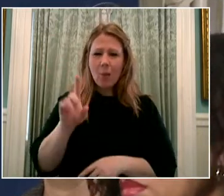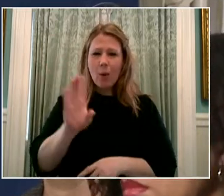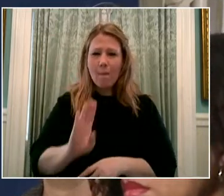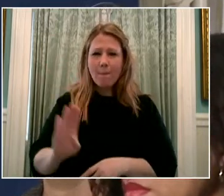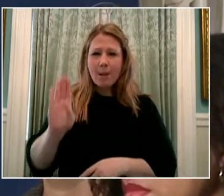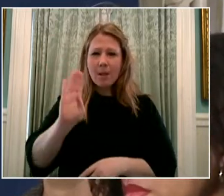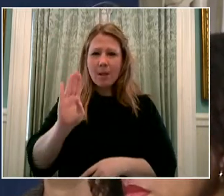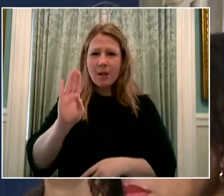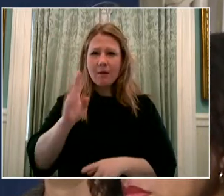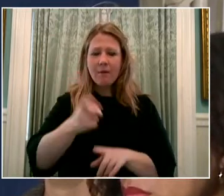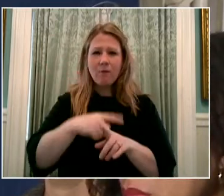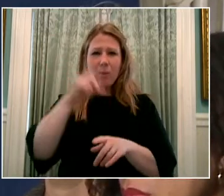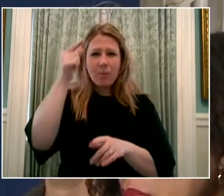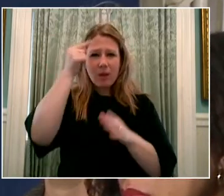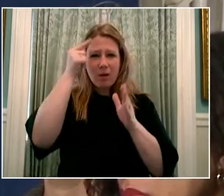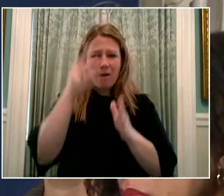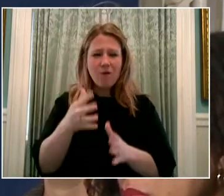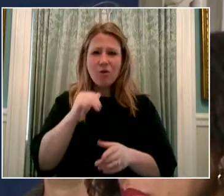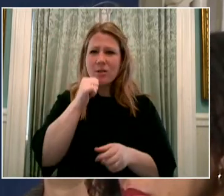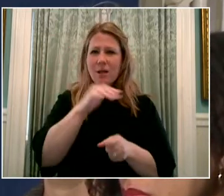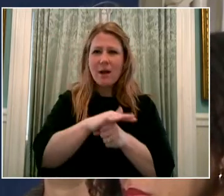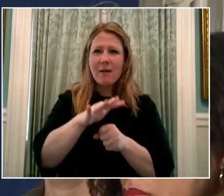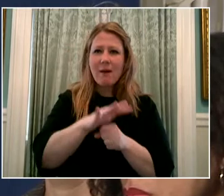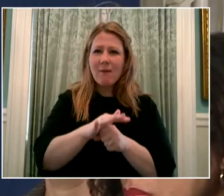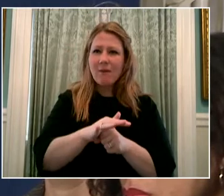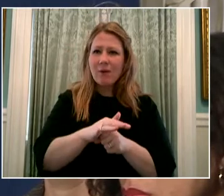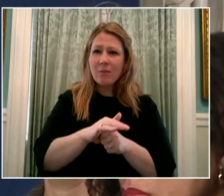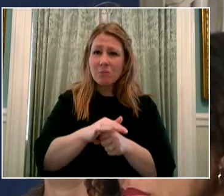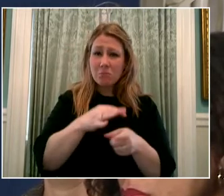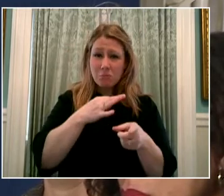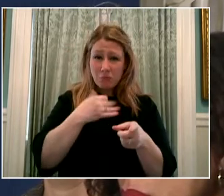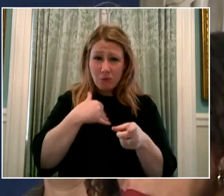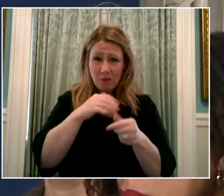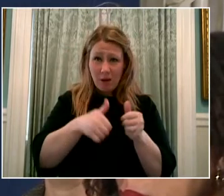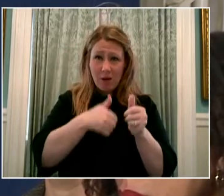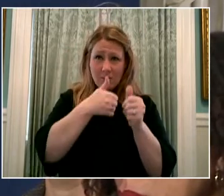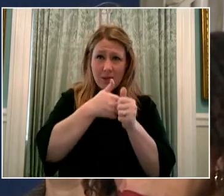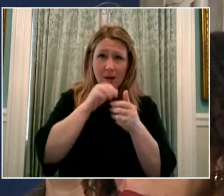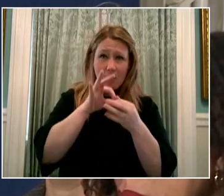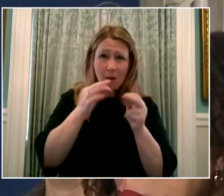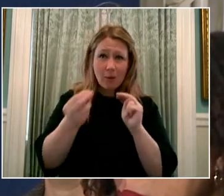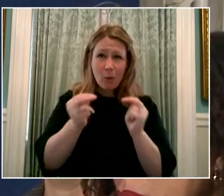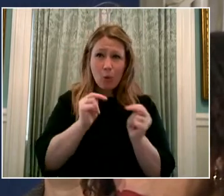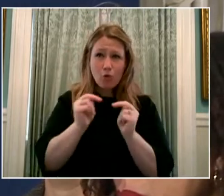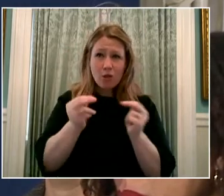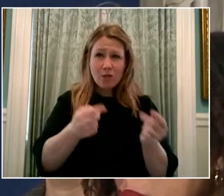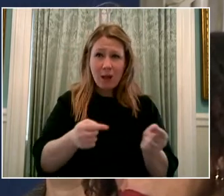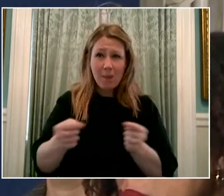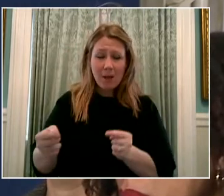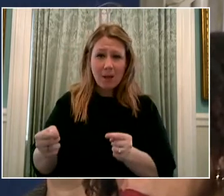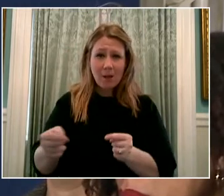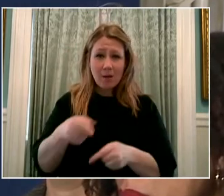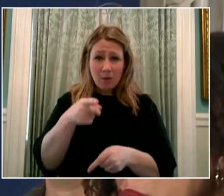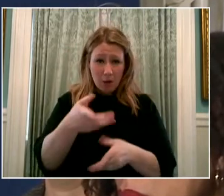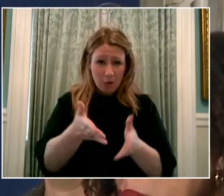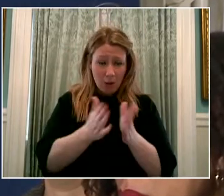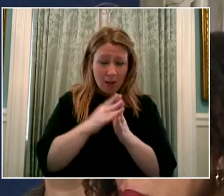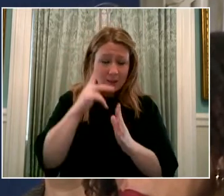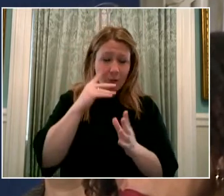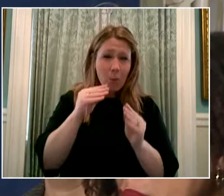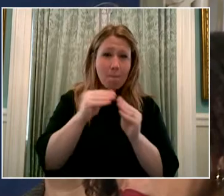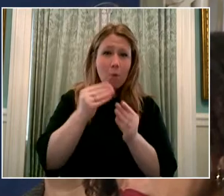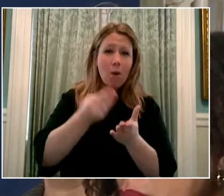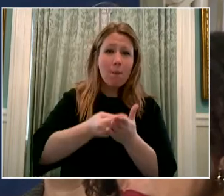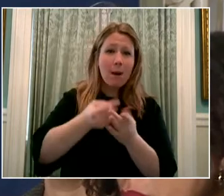offering in her exec wasn't enough. Wondering if you have an update on negotiations going on up there, and are you asking for more from the state as